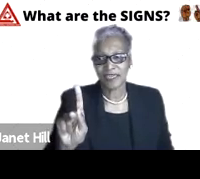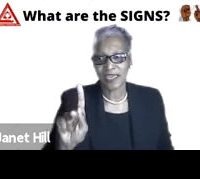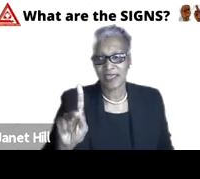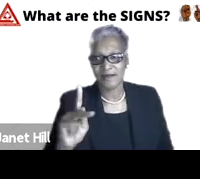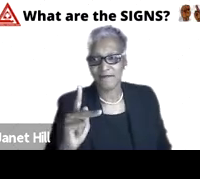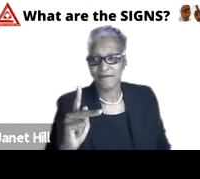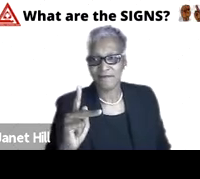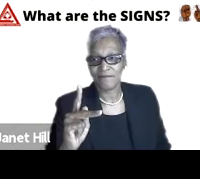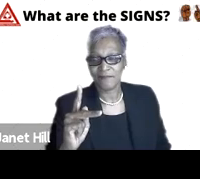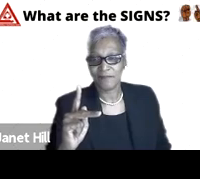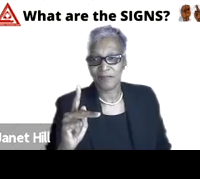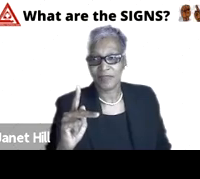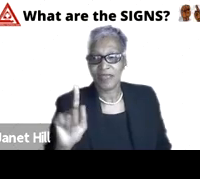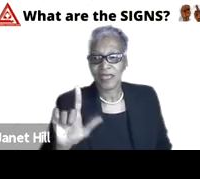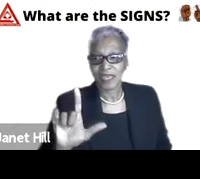K,